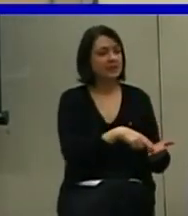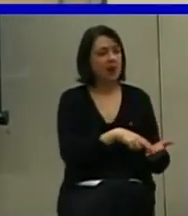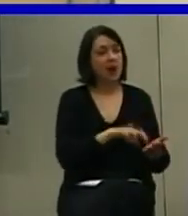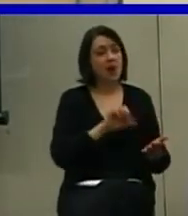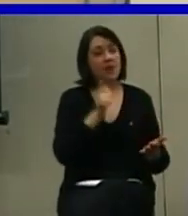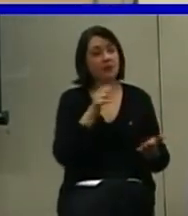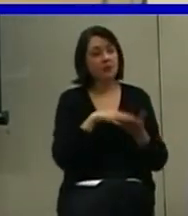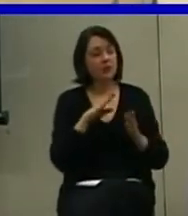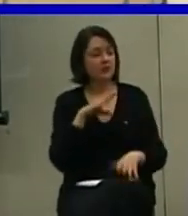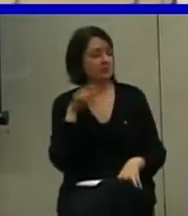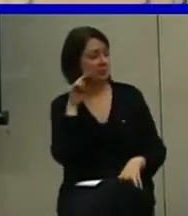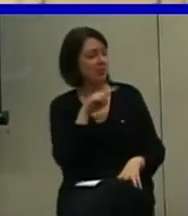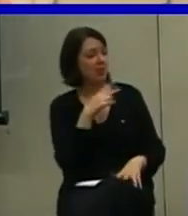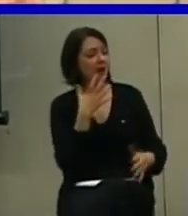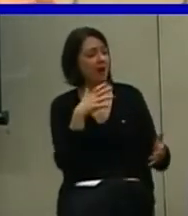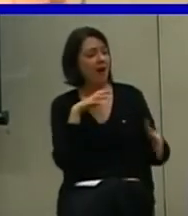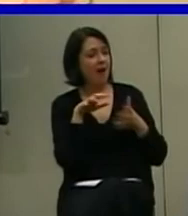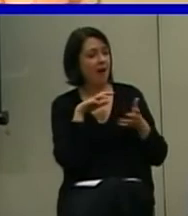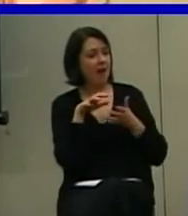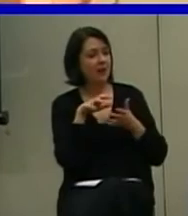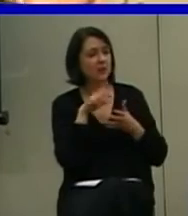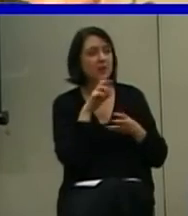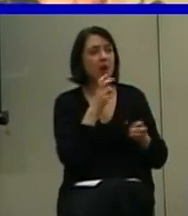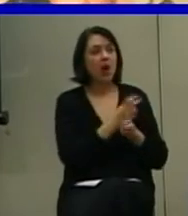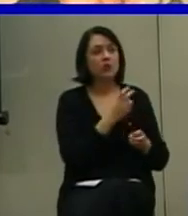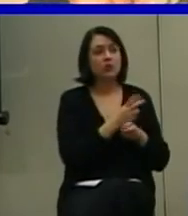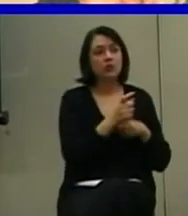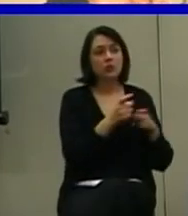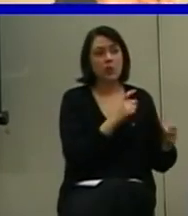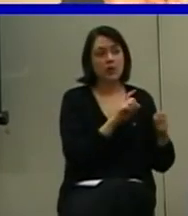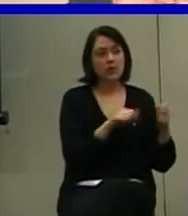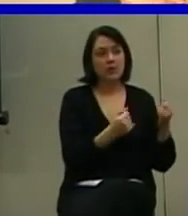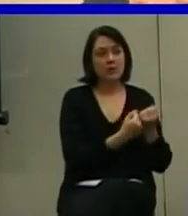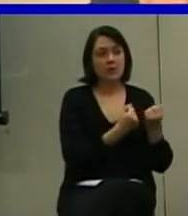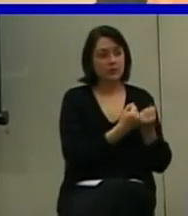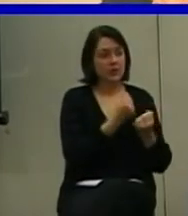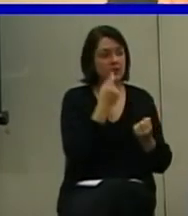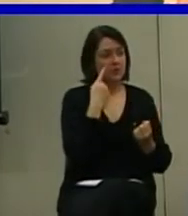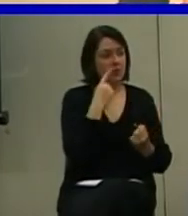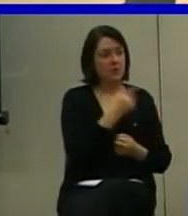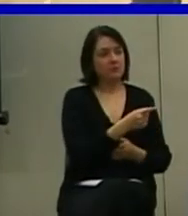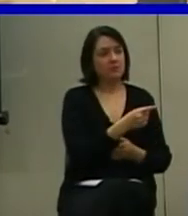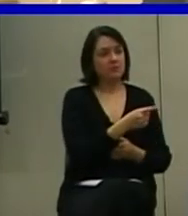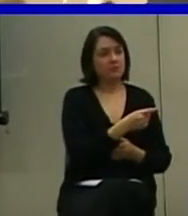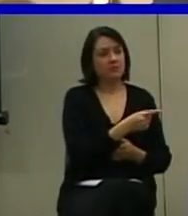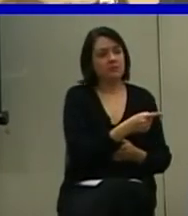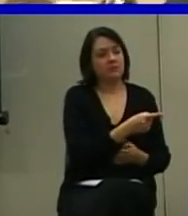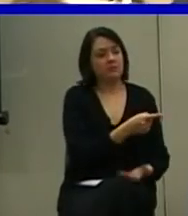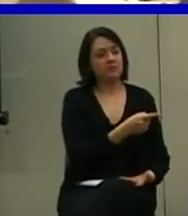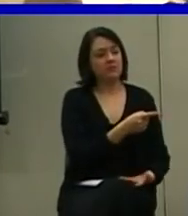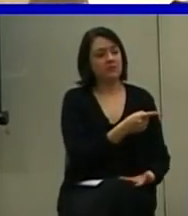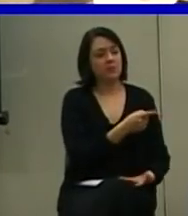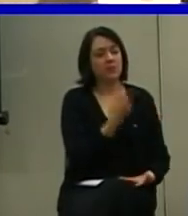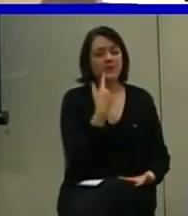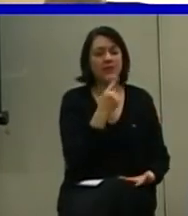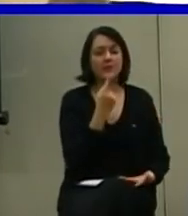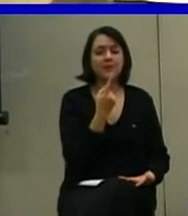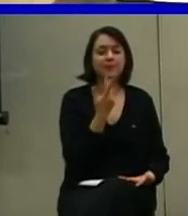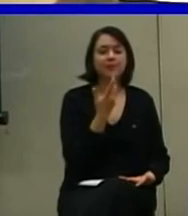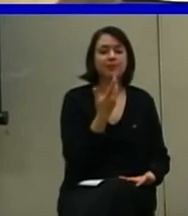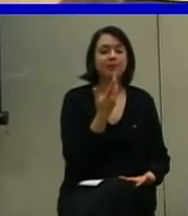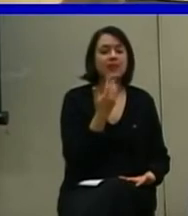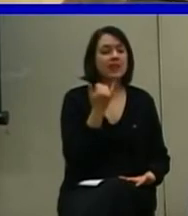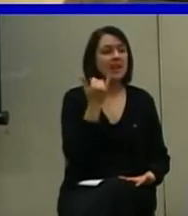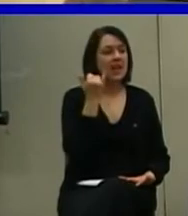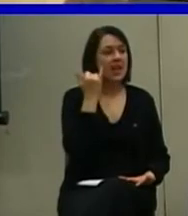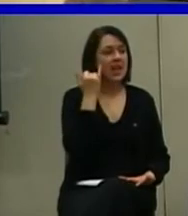laughs. It's really hard to control the amount of reinforcement that kid's getting from their peers. So we say this: if